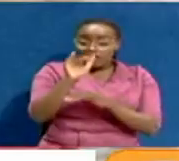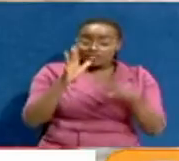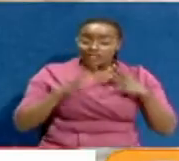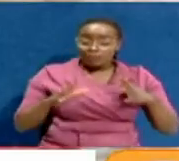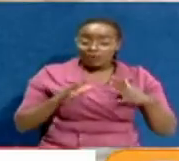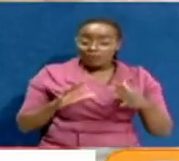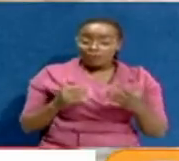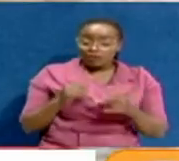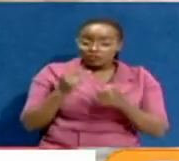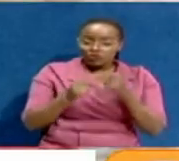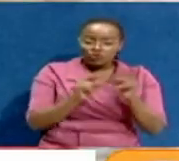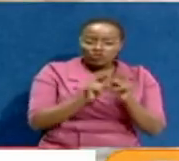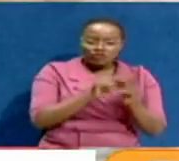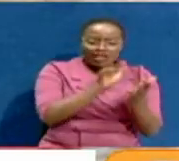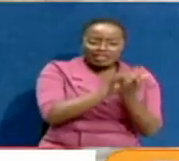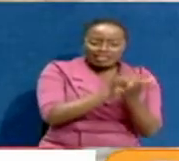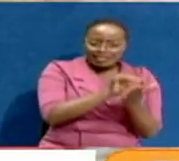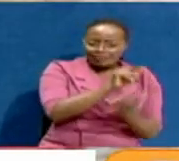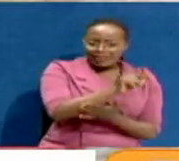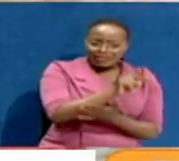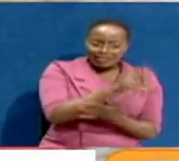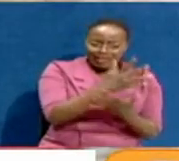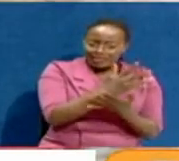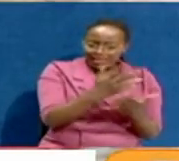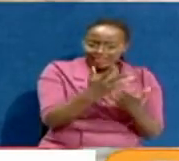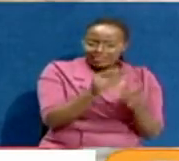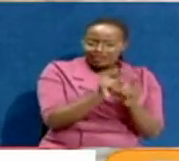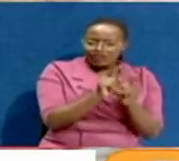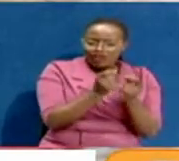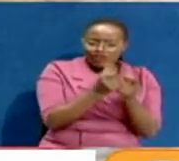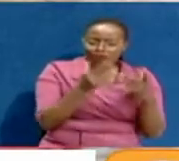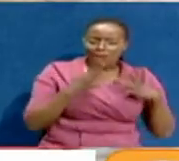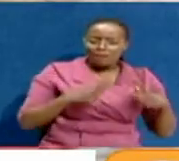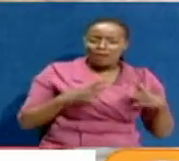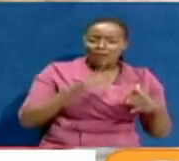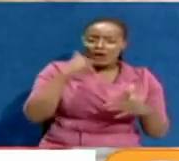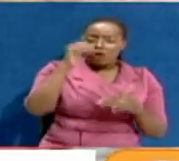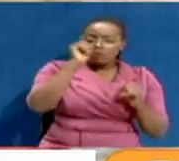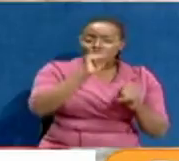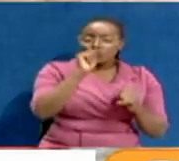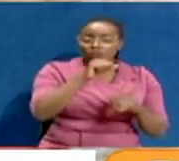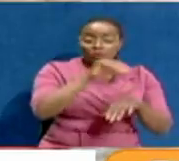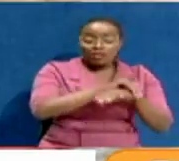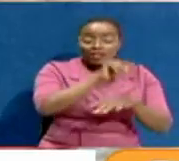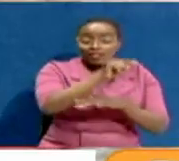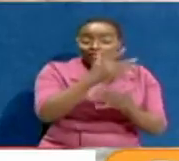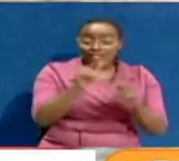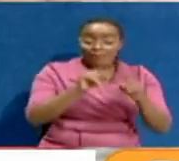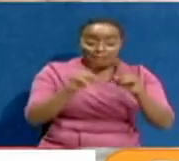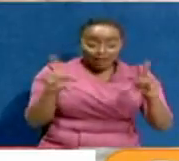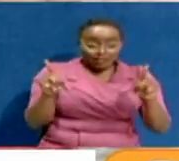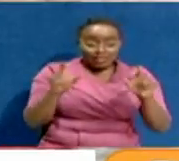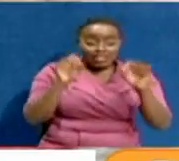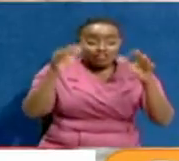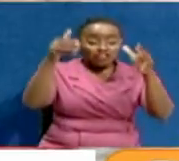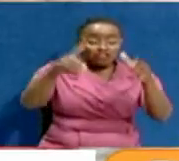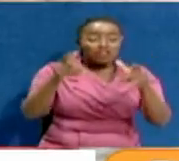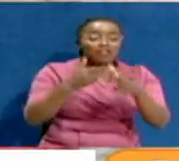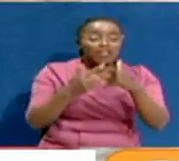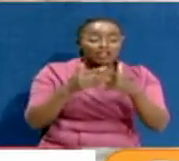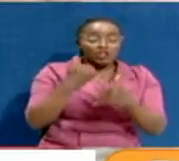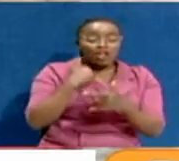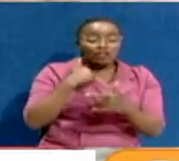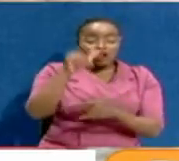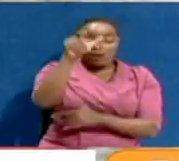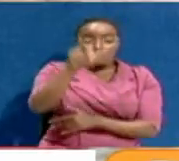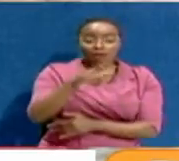people to keep oximeters may only work for a small proportion of Kenyans who are able to afford them. But if available, and you